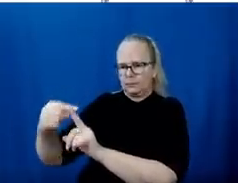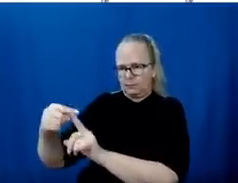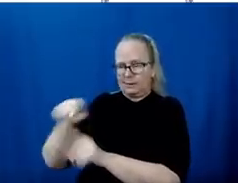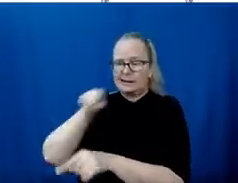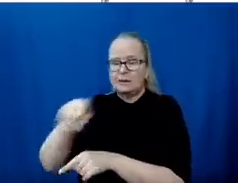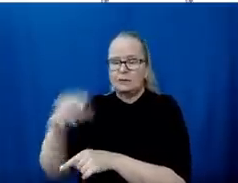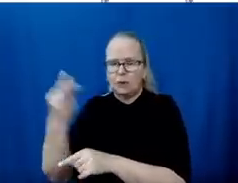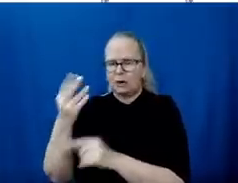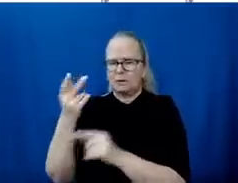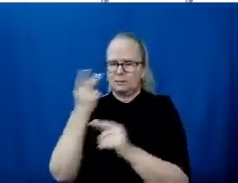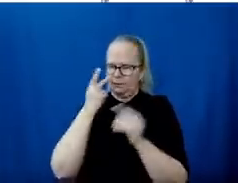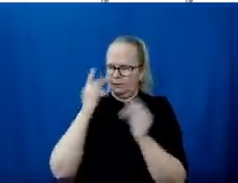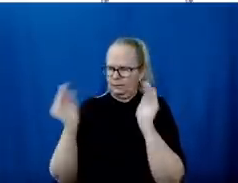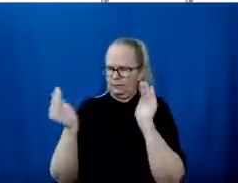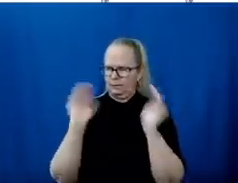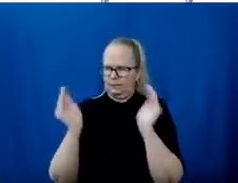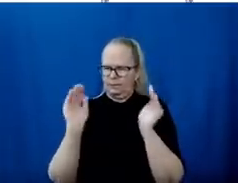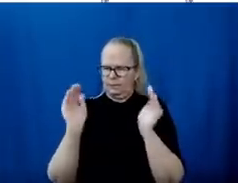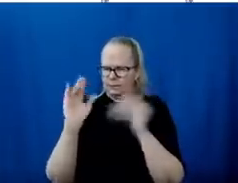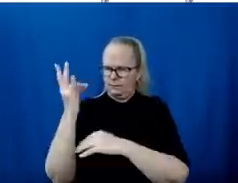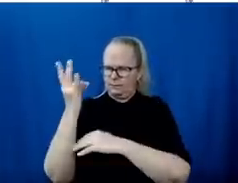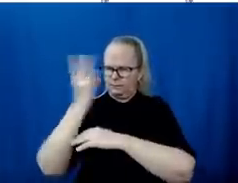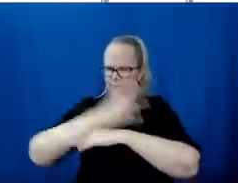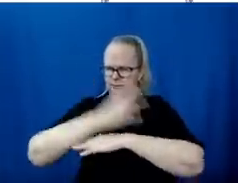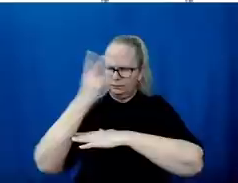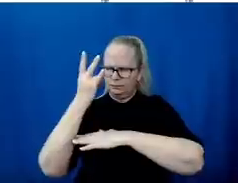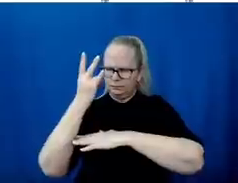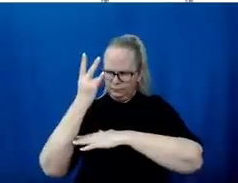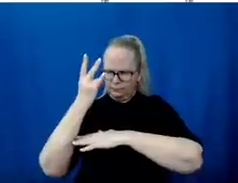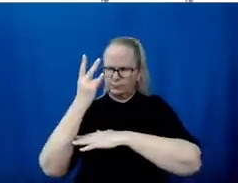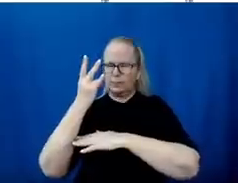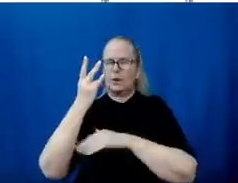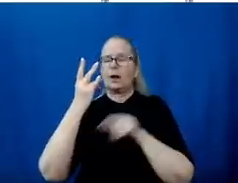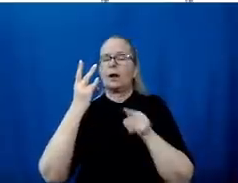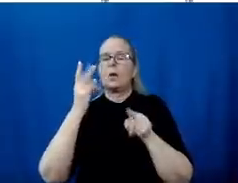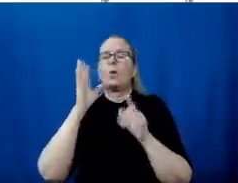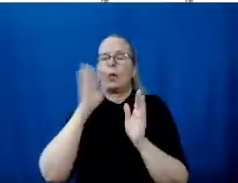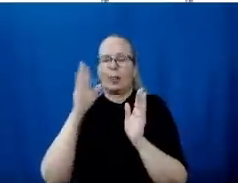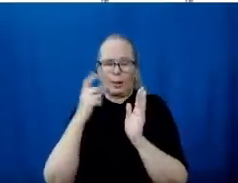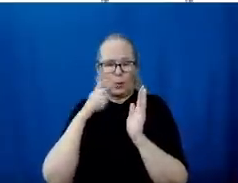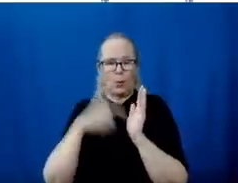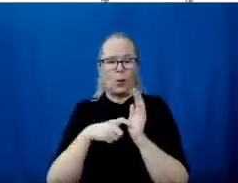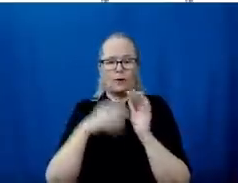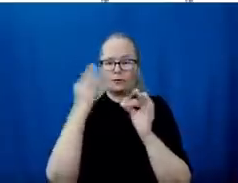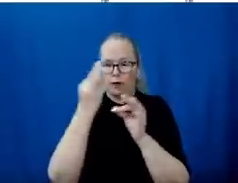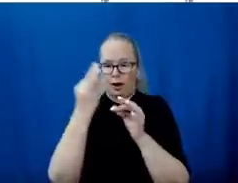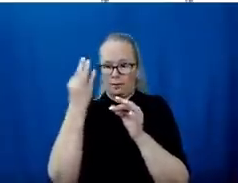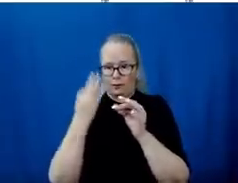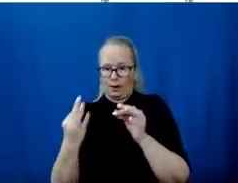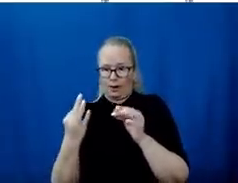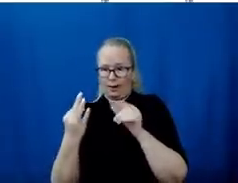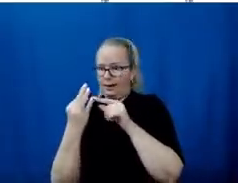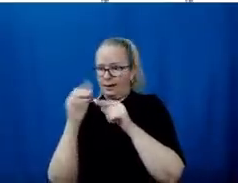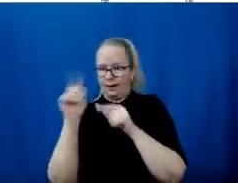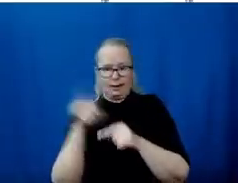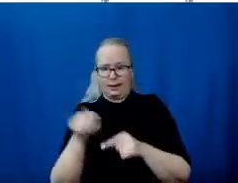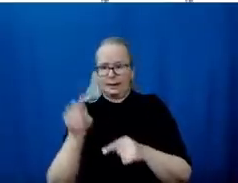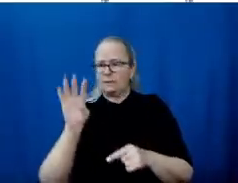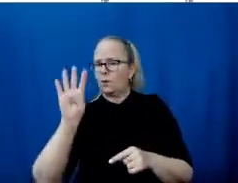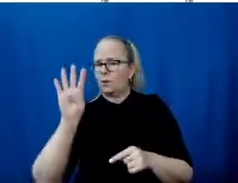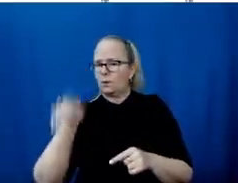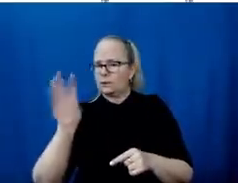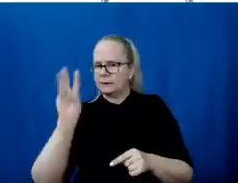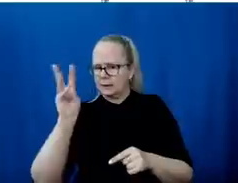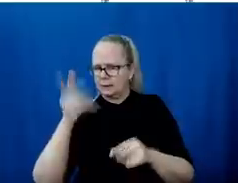the comparison day. So a 7-day rise from Friday to Friday